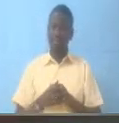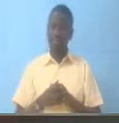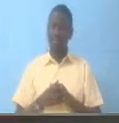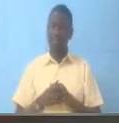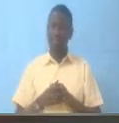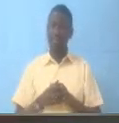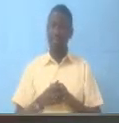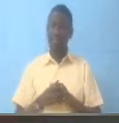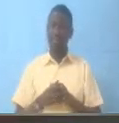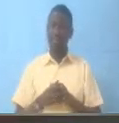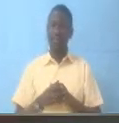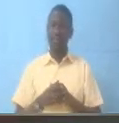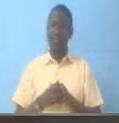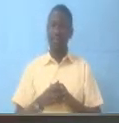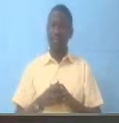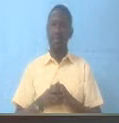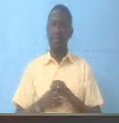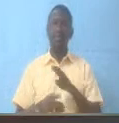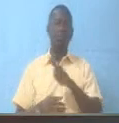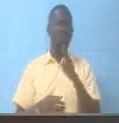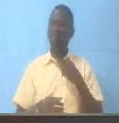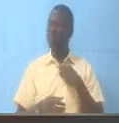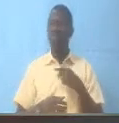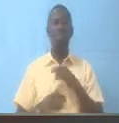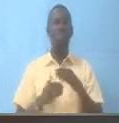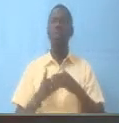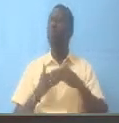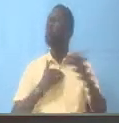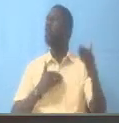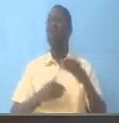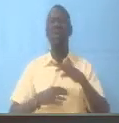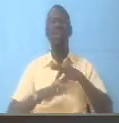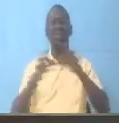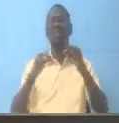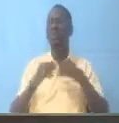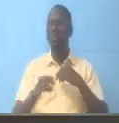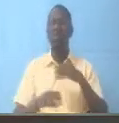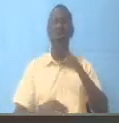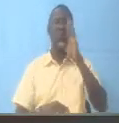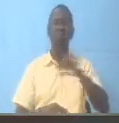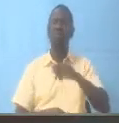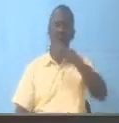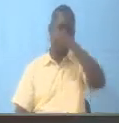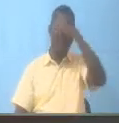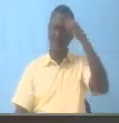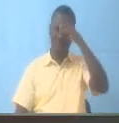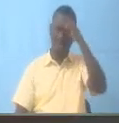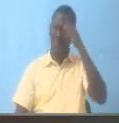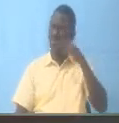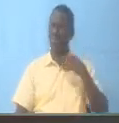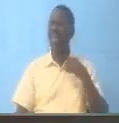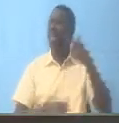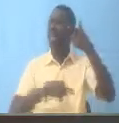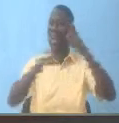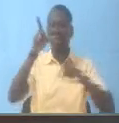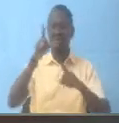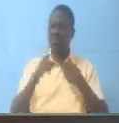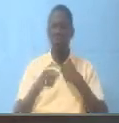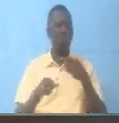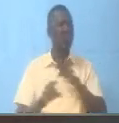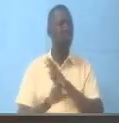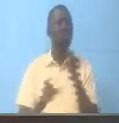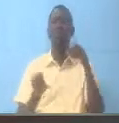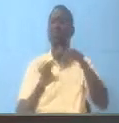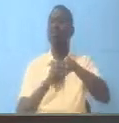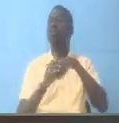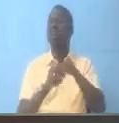No, I was so interested in doing my job. I didn't think of that kind of thing. At that level, you don't get involved in that at all. Waaw loolu daal